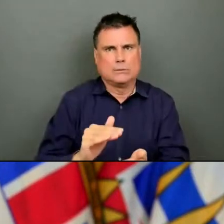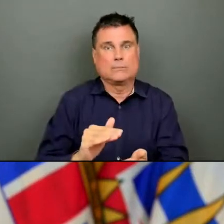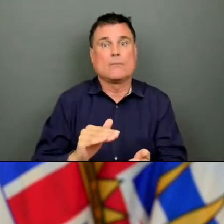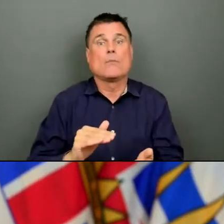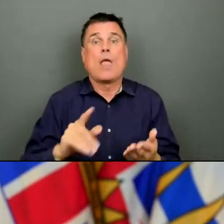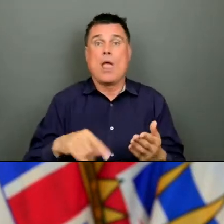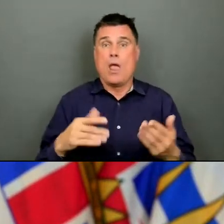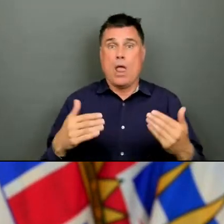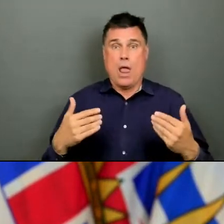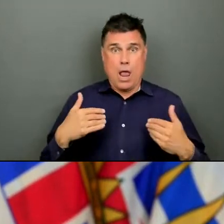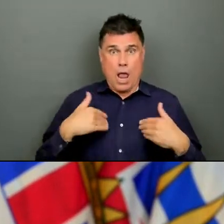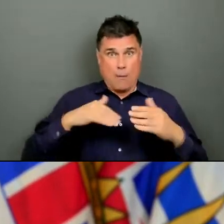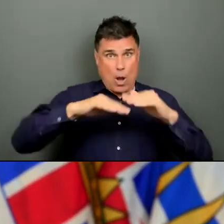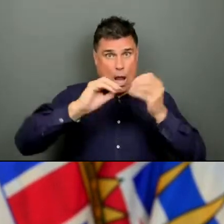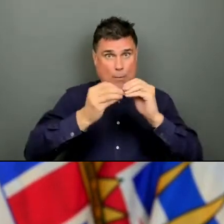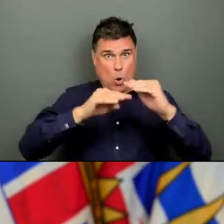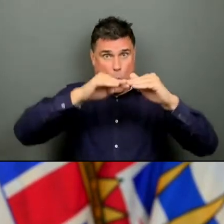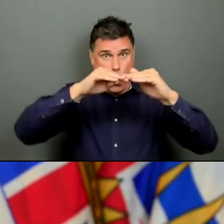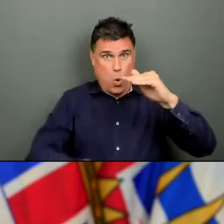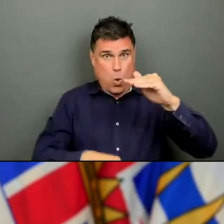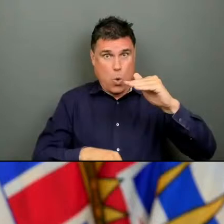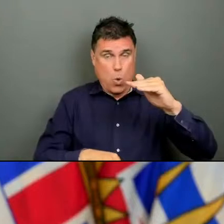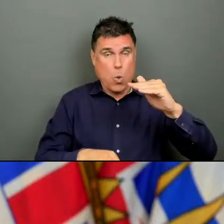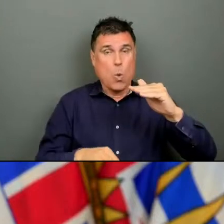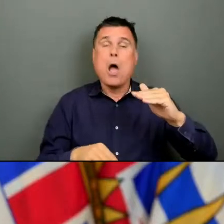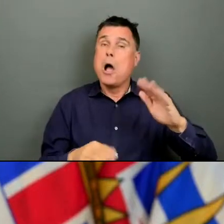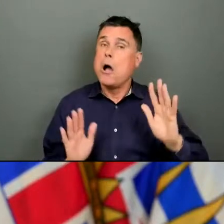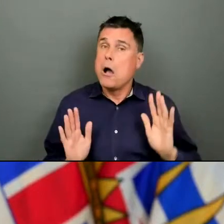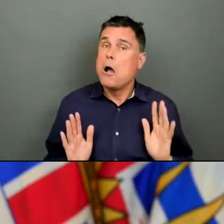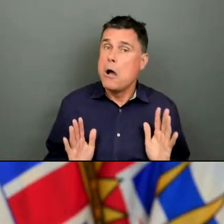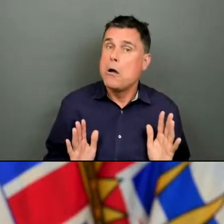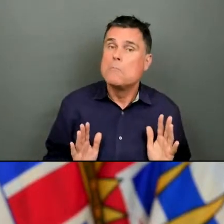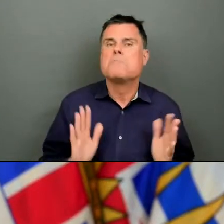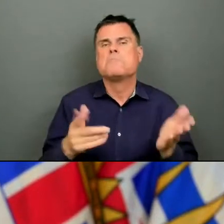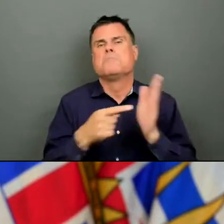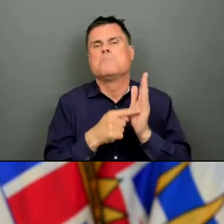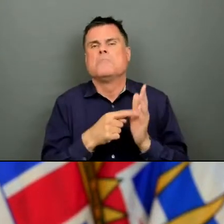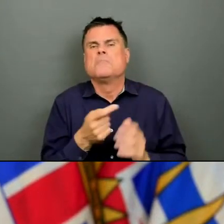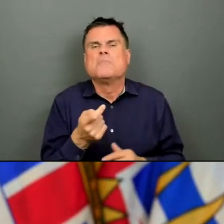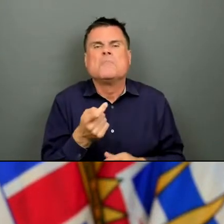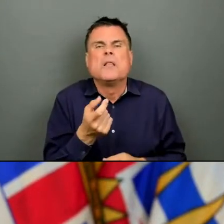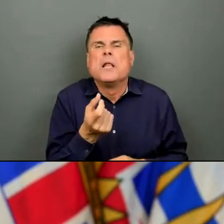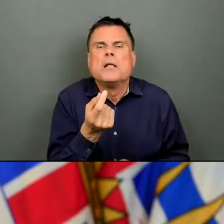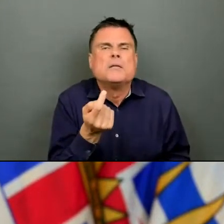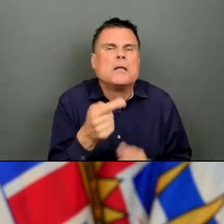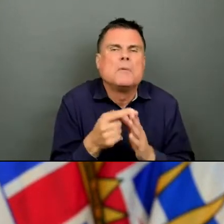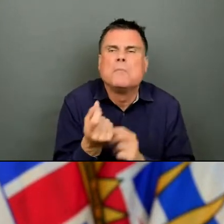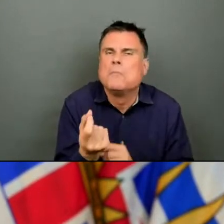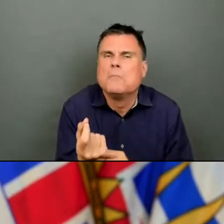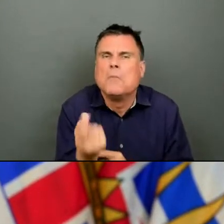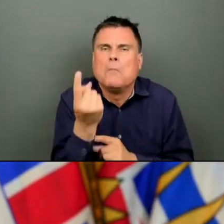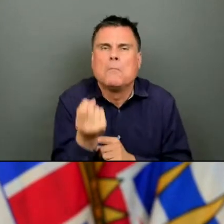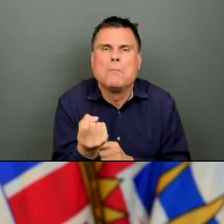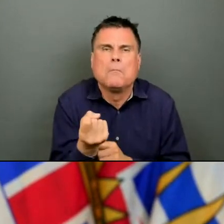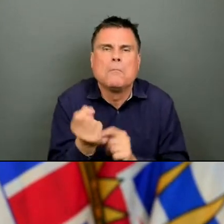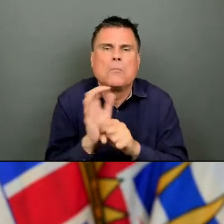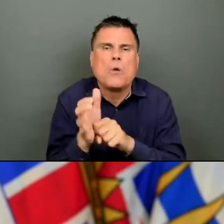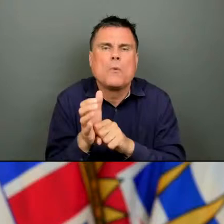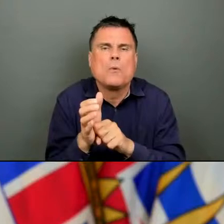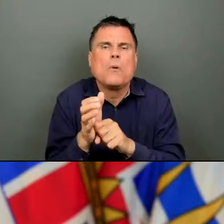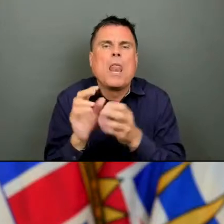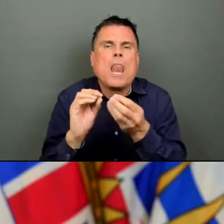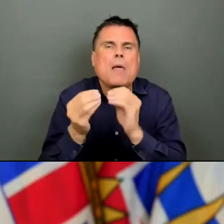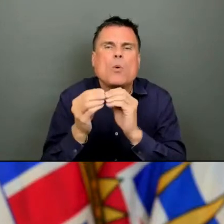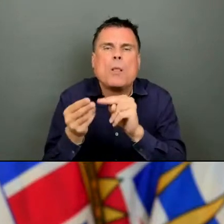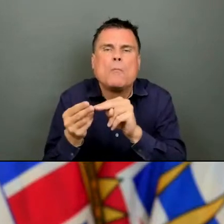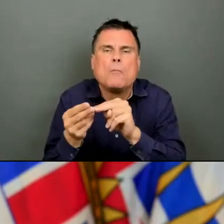cases, that even a small increase, a small cluster of cases, will mean the numbers go up a little bit.